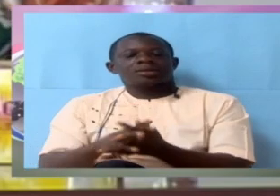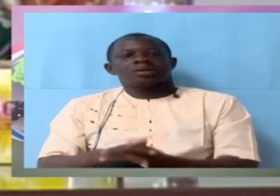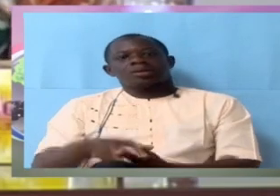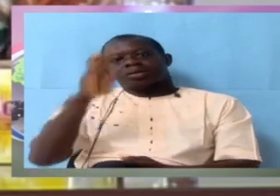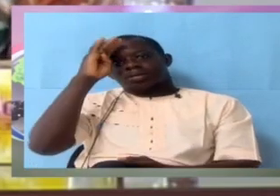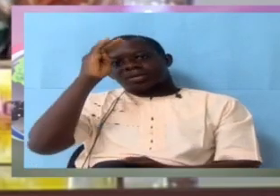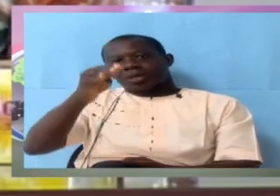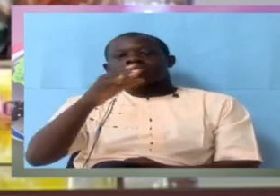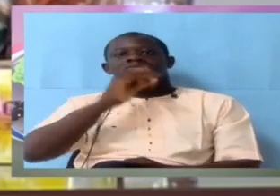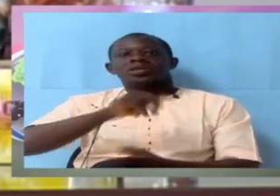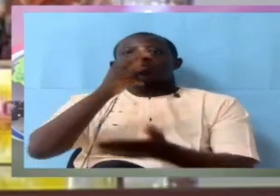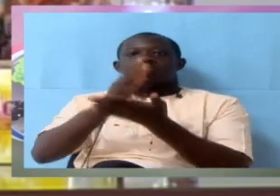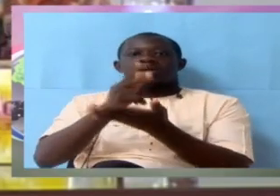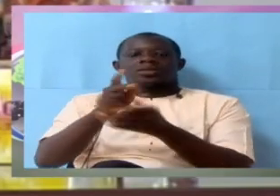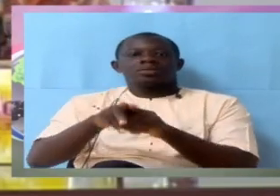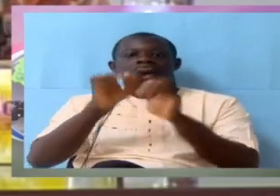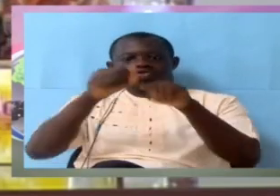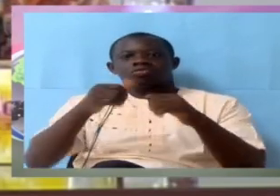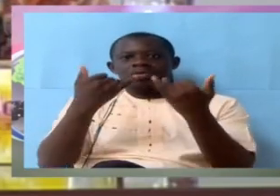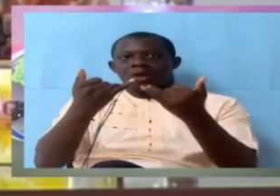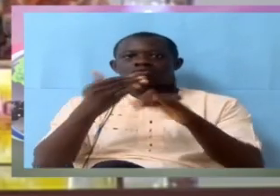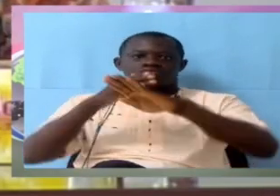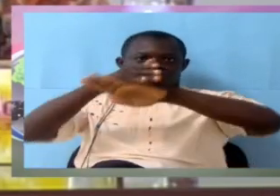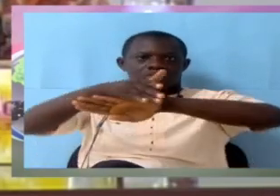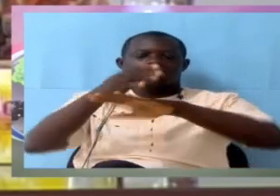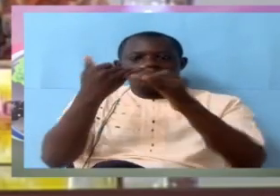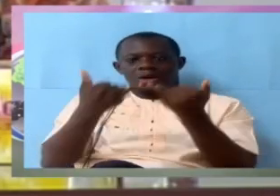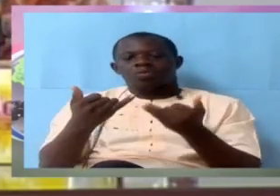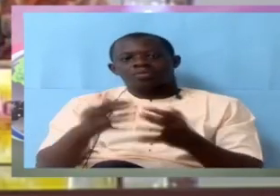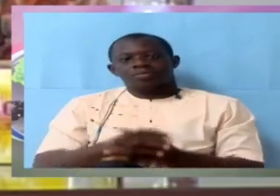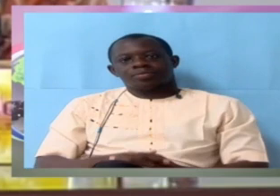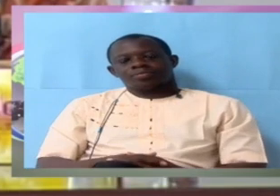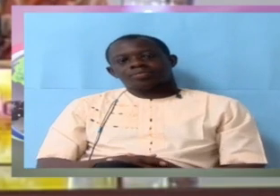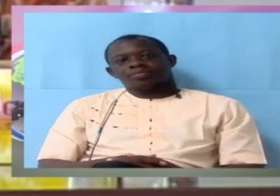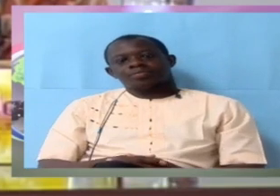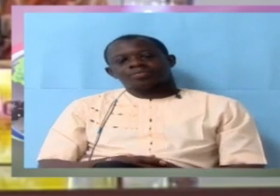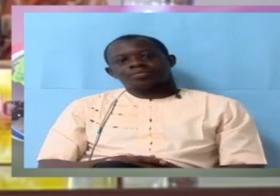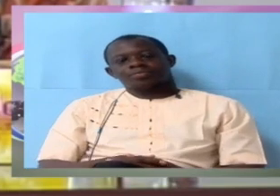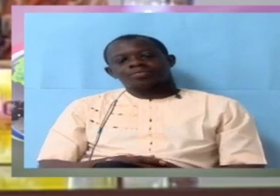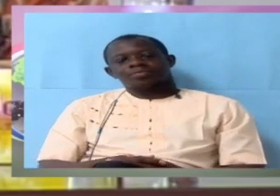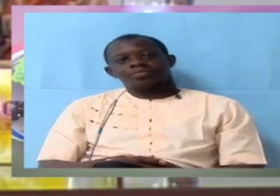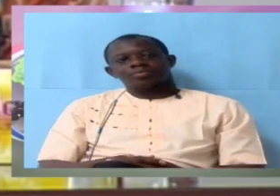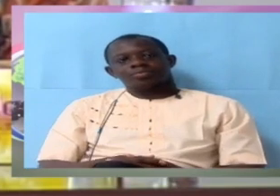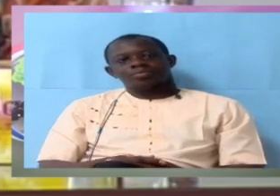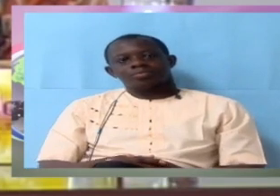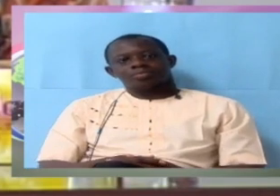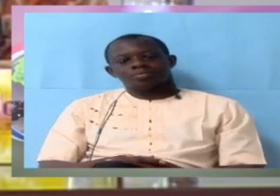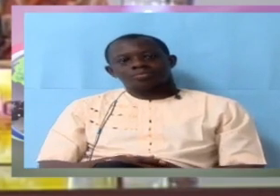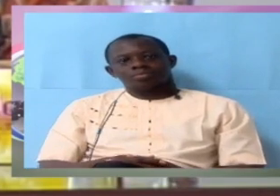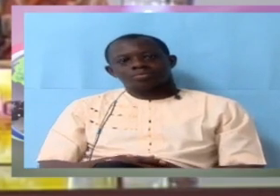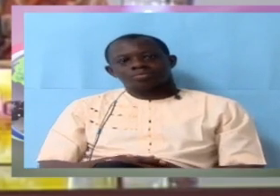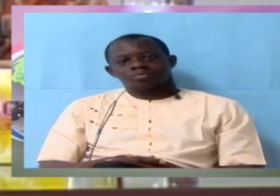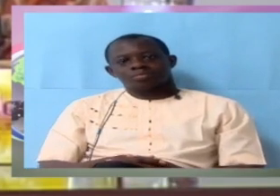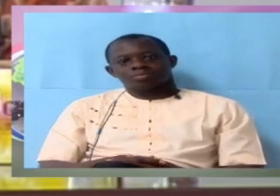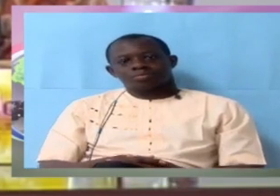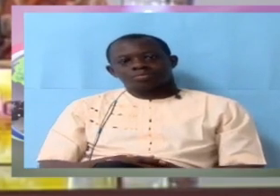Thank you. Mr. Witness, may we continue? Tentenje, akamem fokia mana wala mjindika wa hakilo murundi kwa mana ndrong men dundin